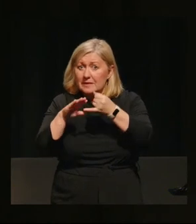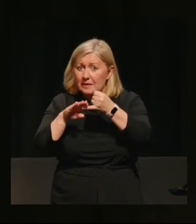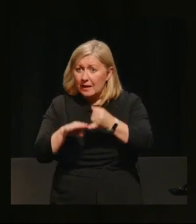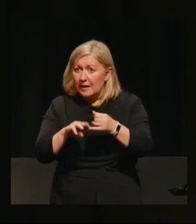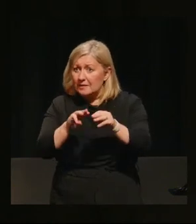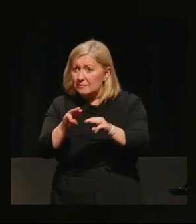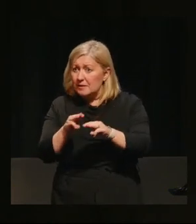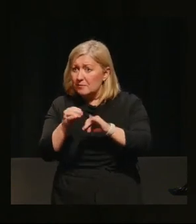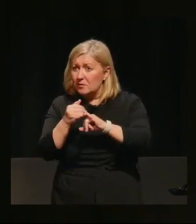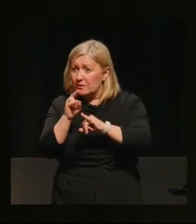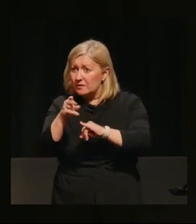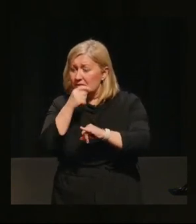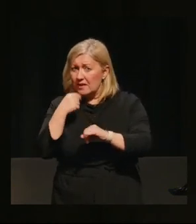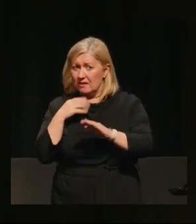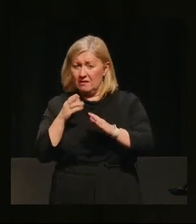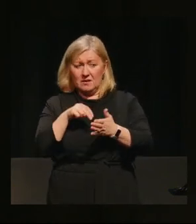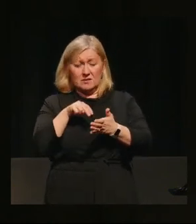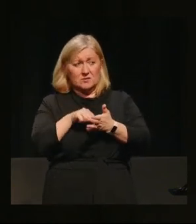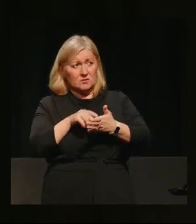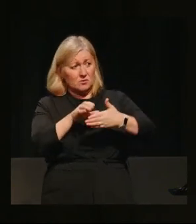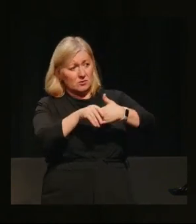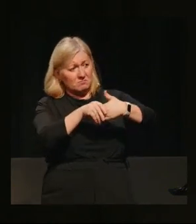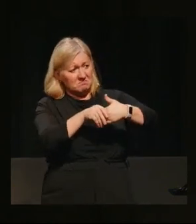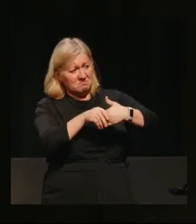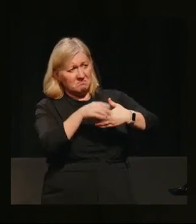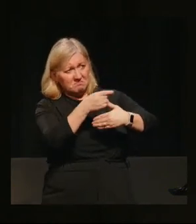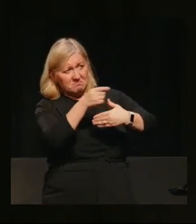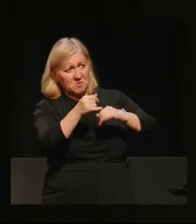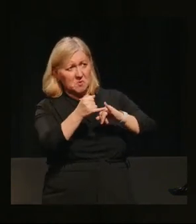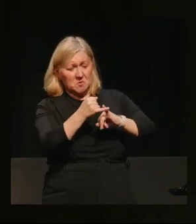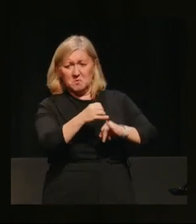the hands of some of those who survived.